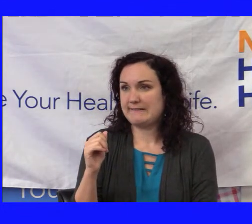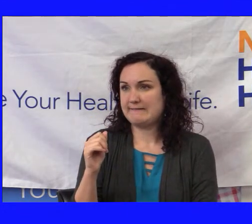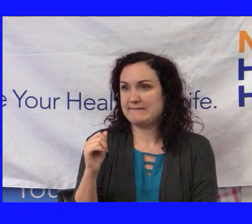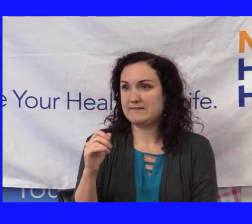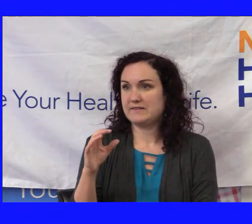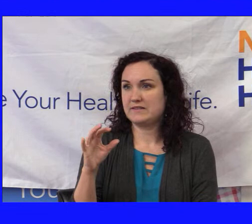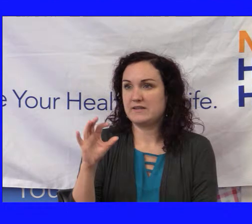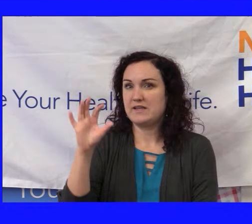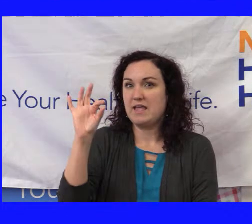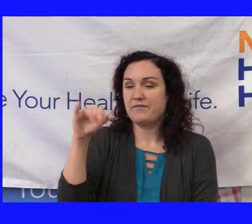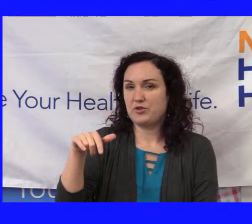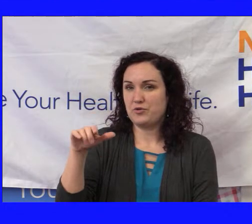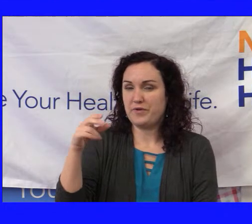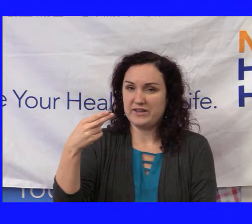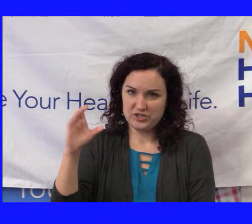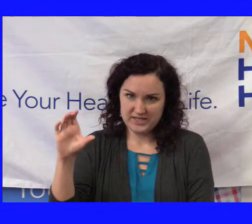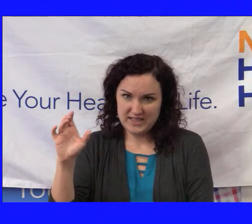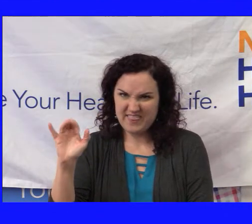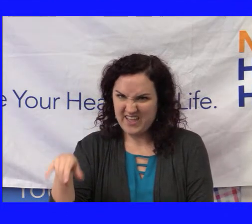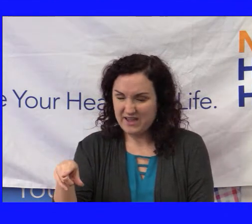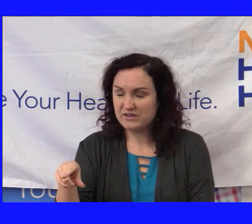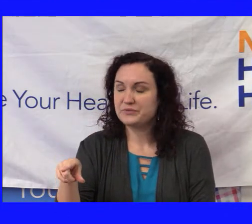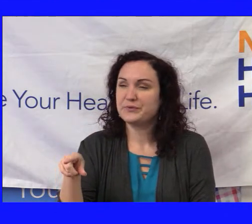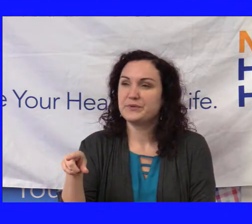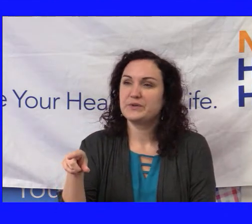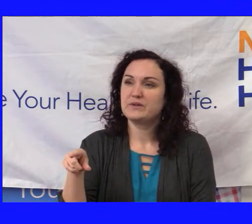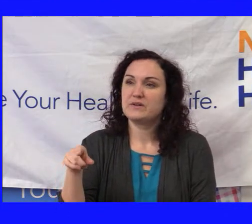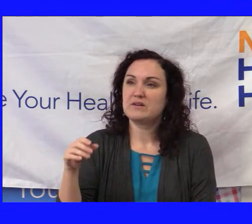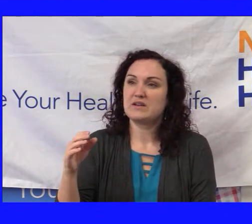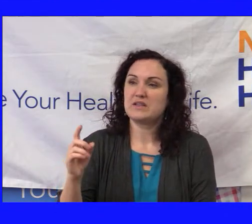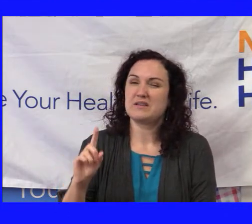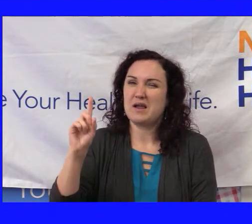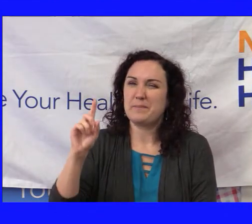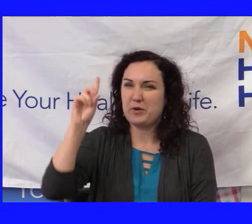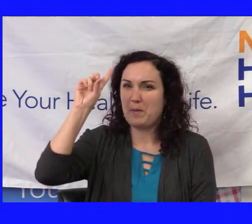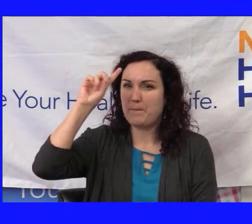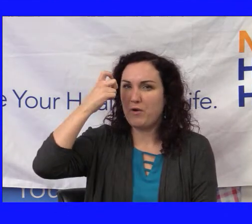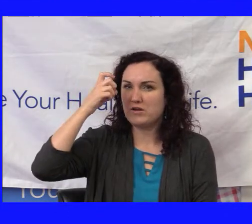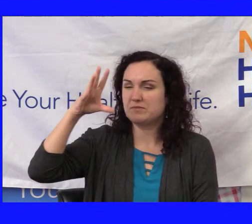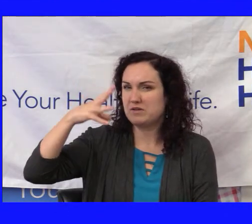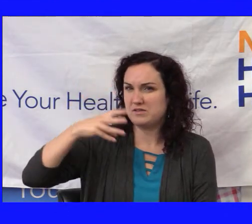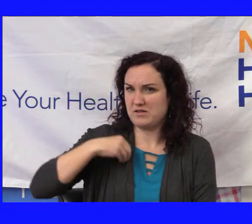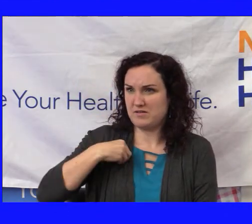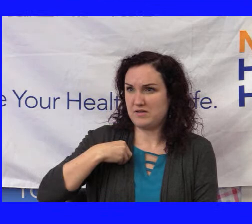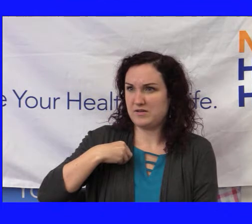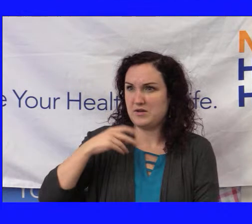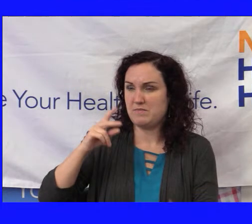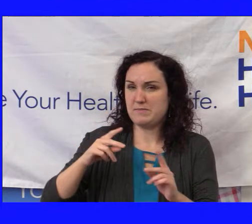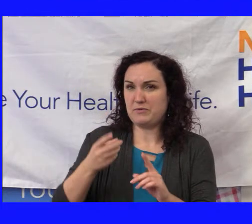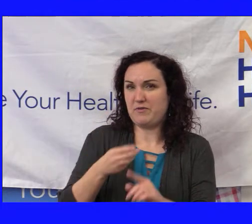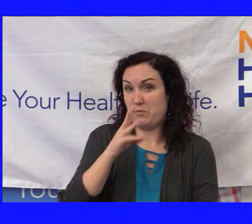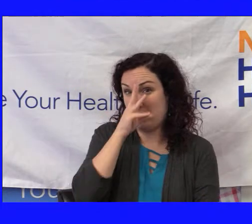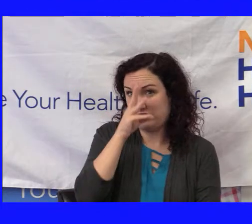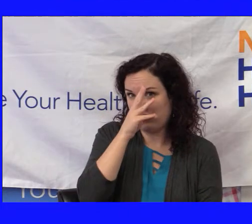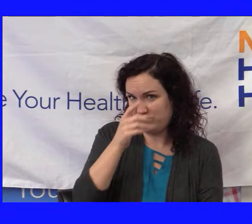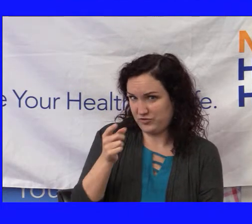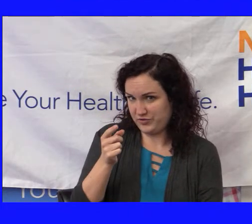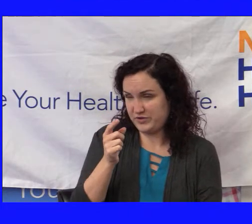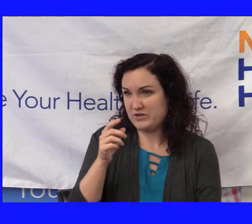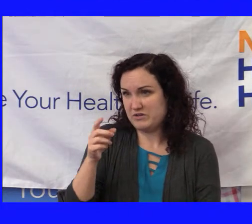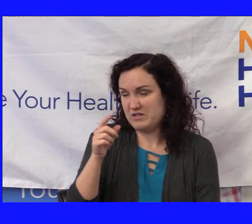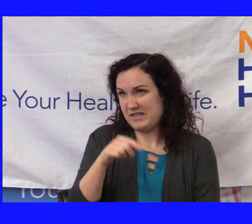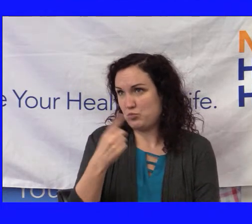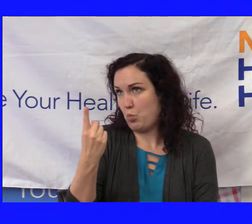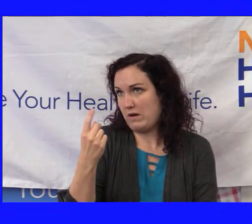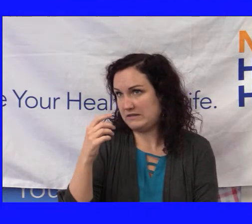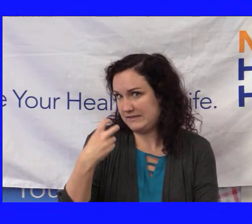the FQHCs by mandate, like the ones in the Upper Bronx have to accept people from Westchester. So that would